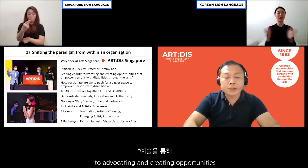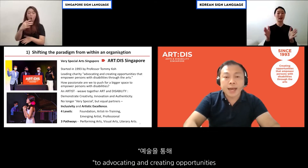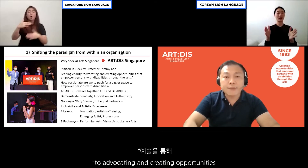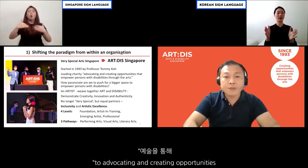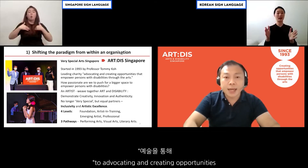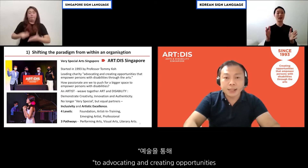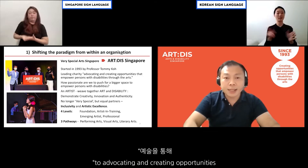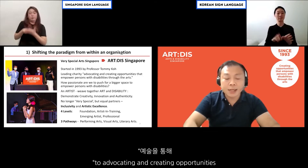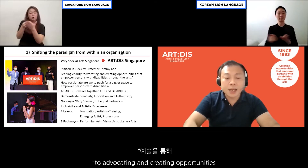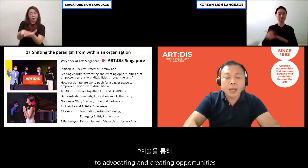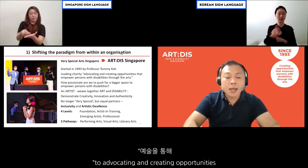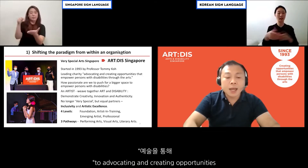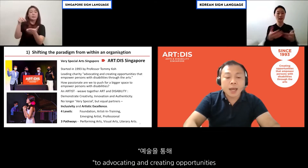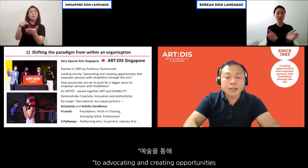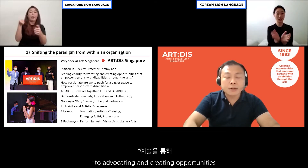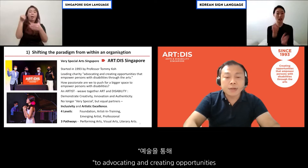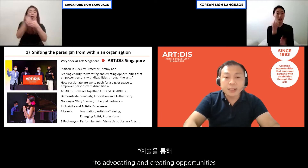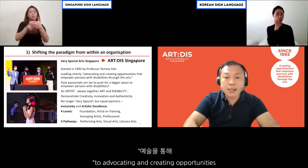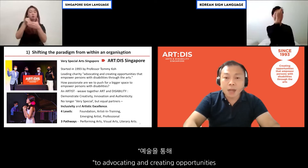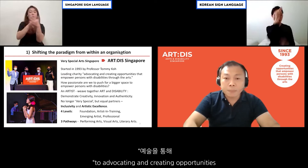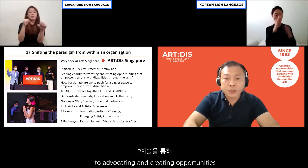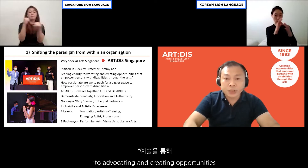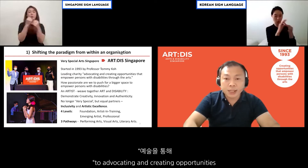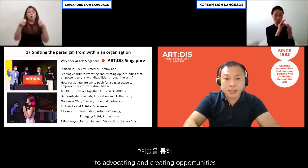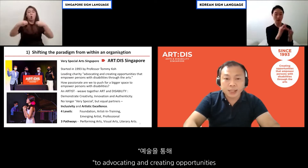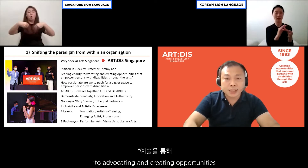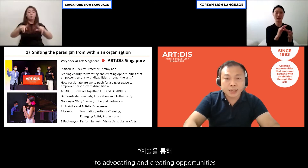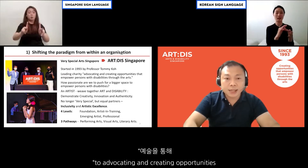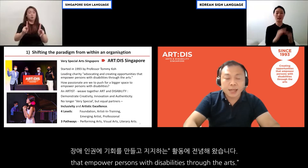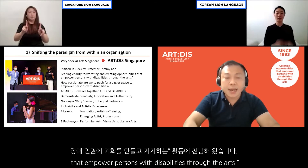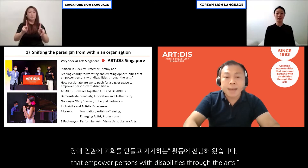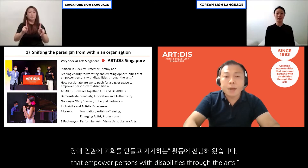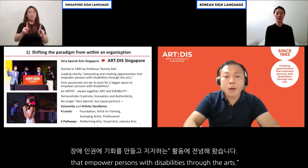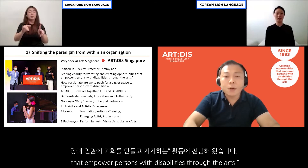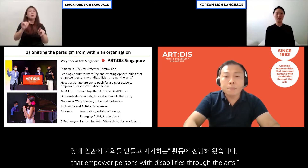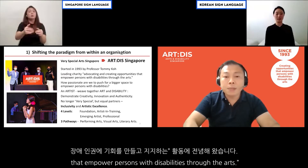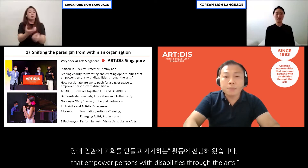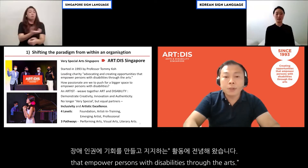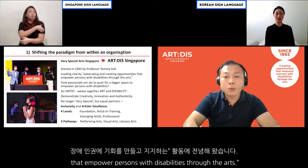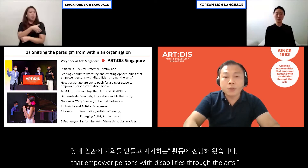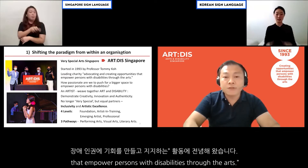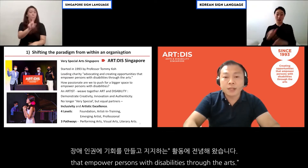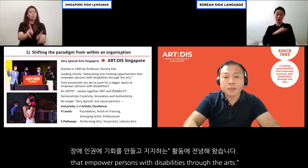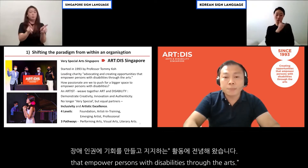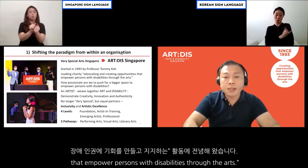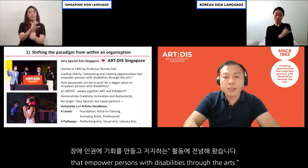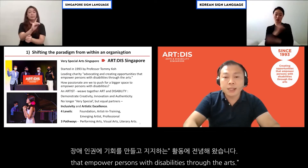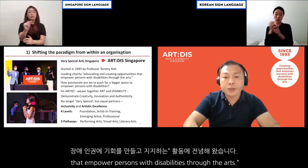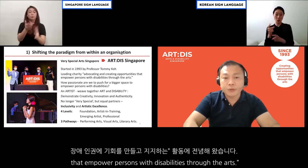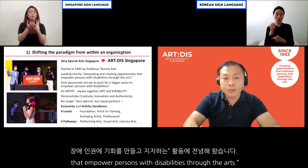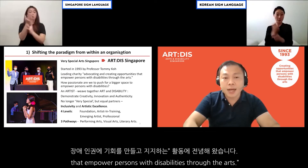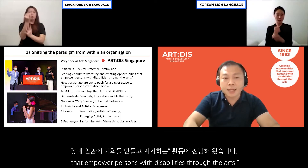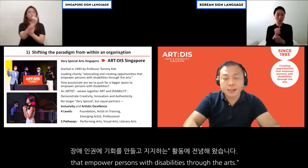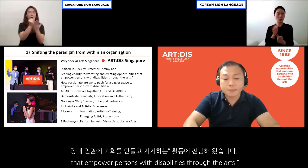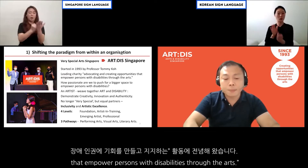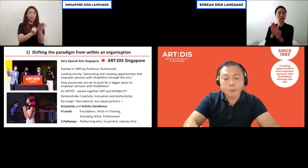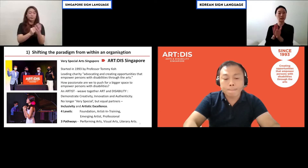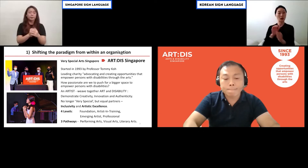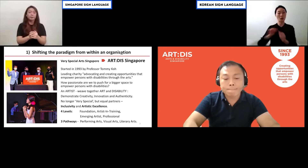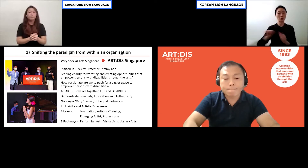to advocating and creating opportunities that empower people with disabilities through the